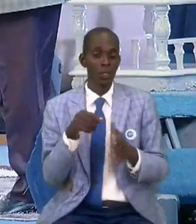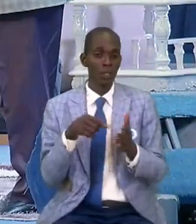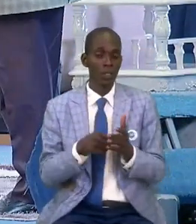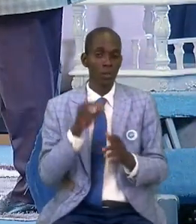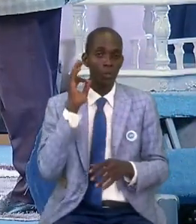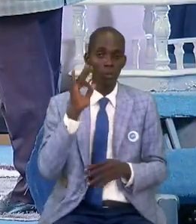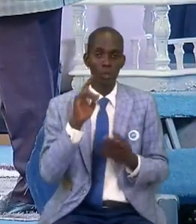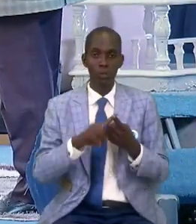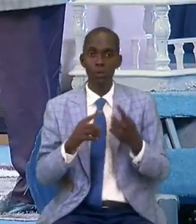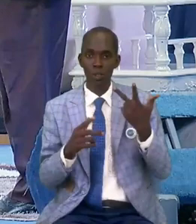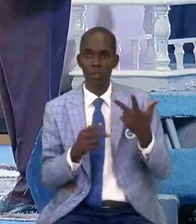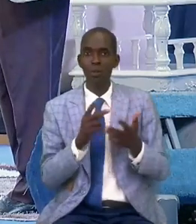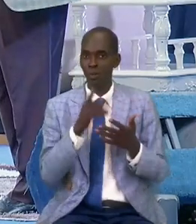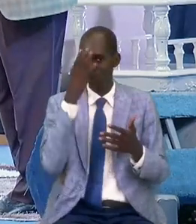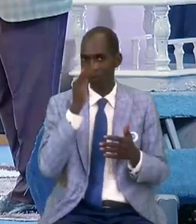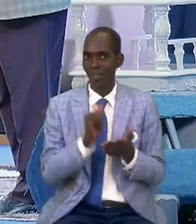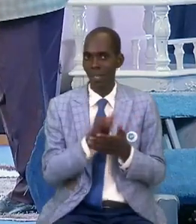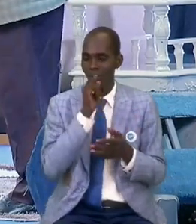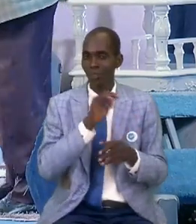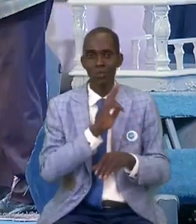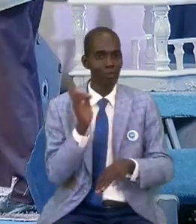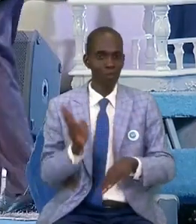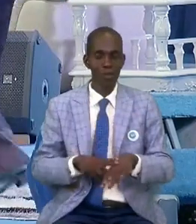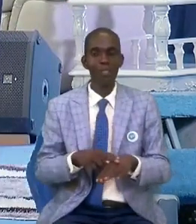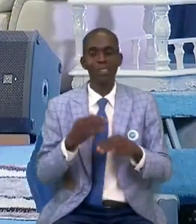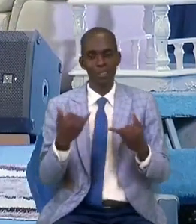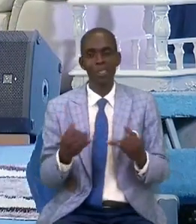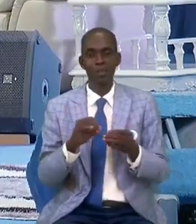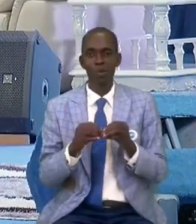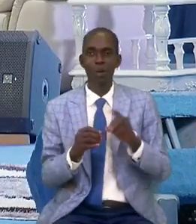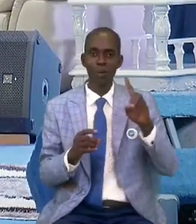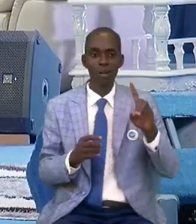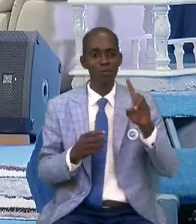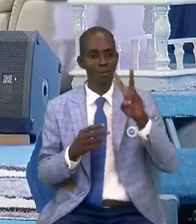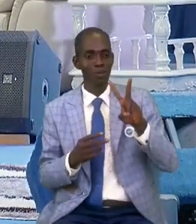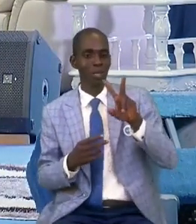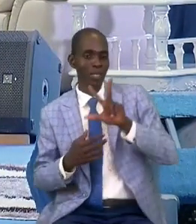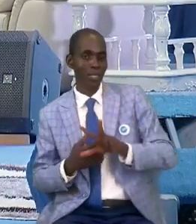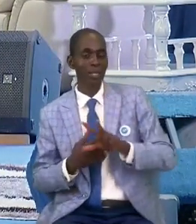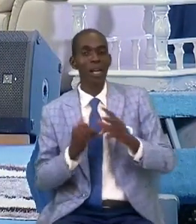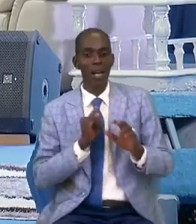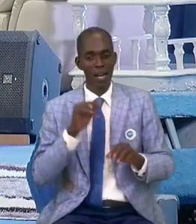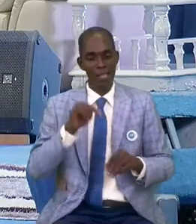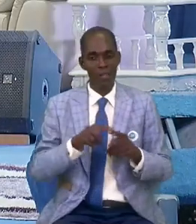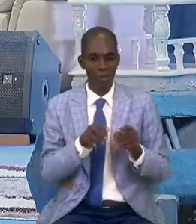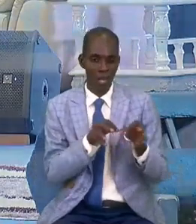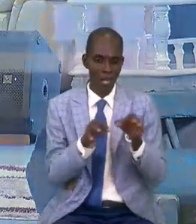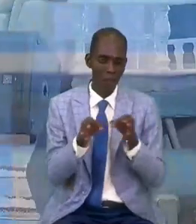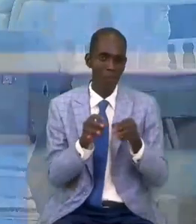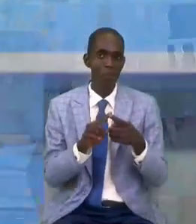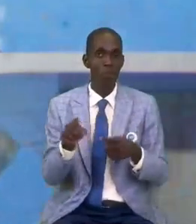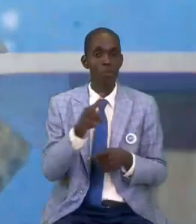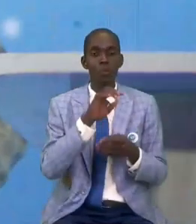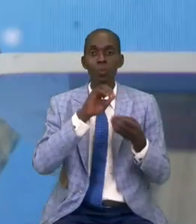two, and number three. And I need to explain to you. Number one, where we were. We need to remember where